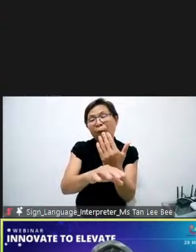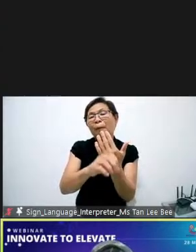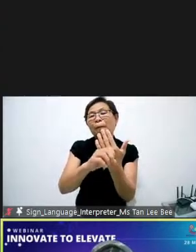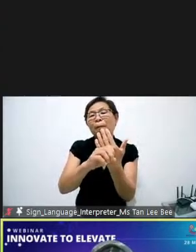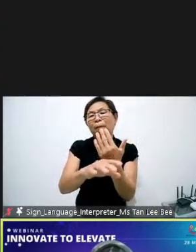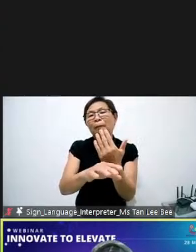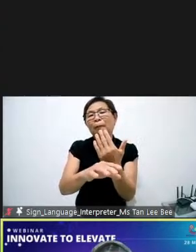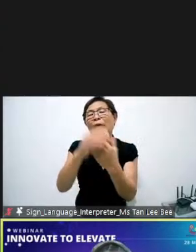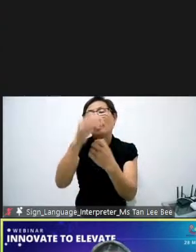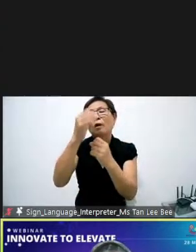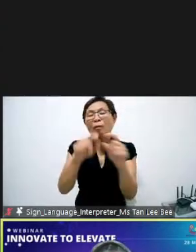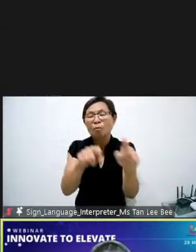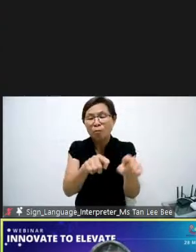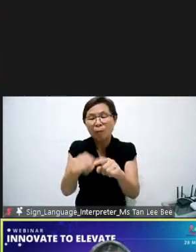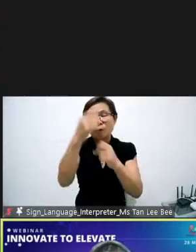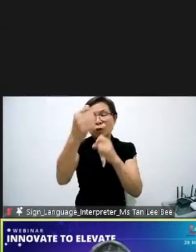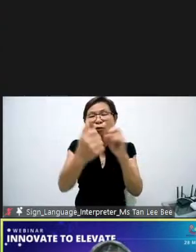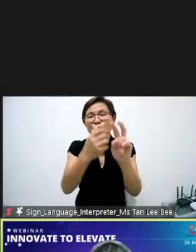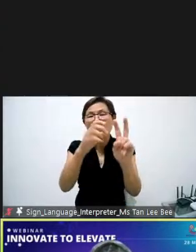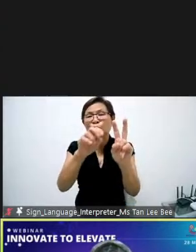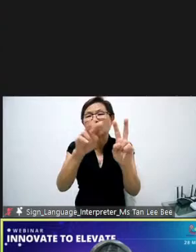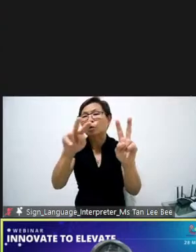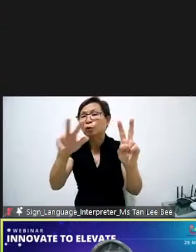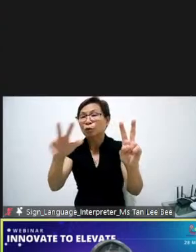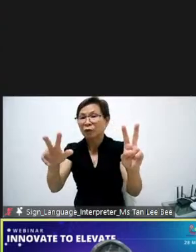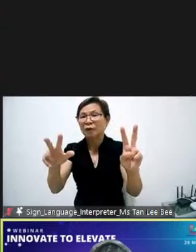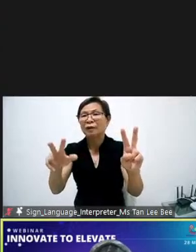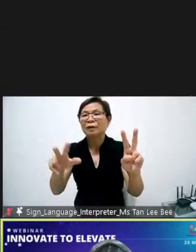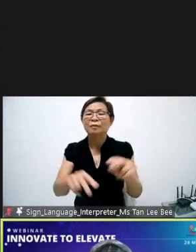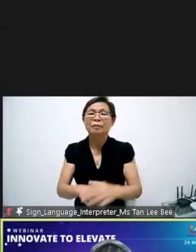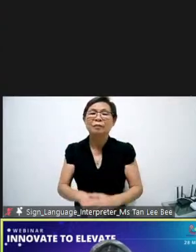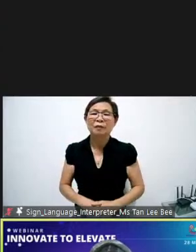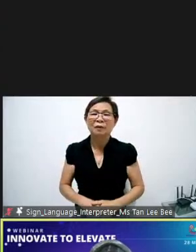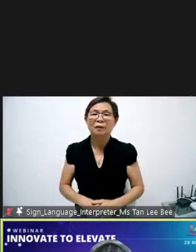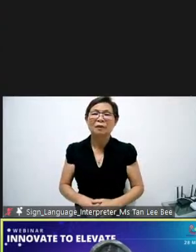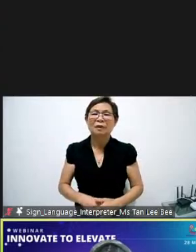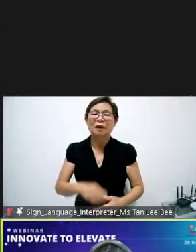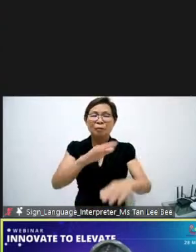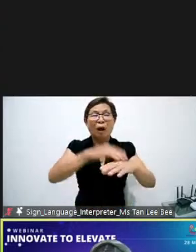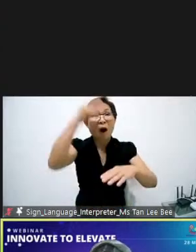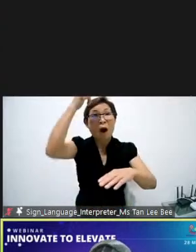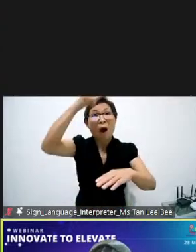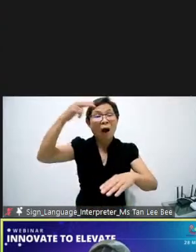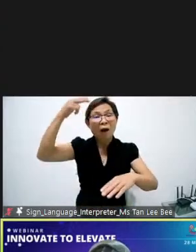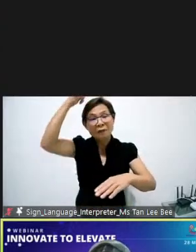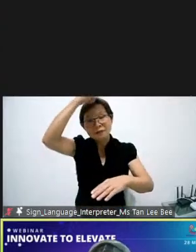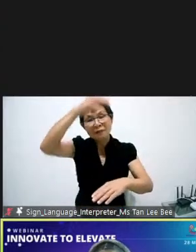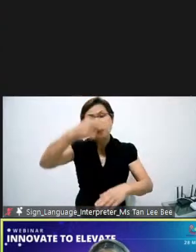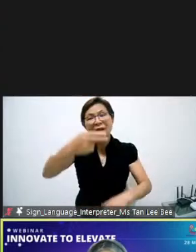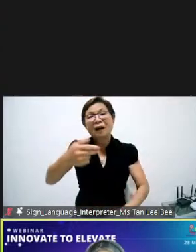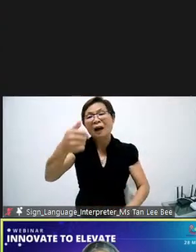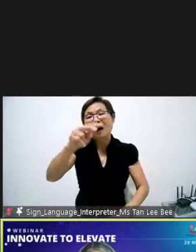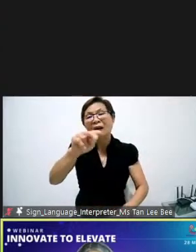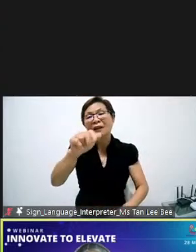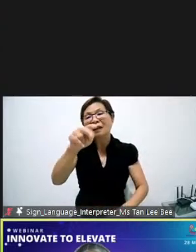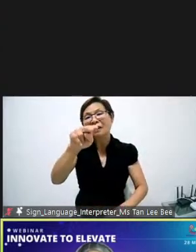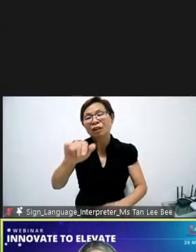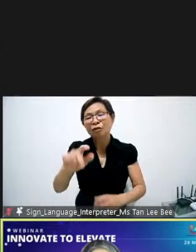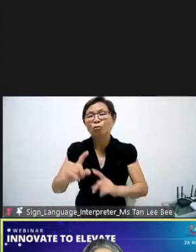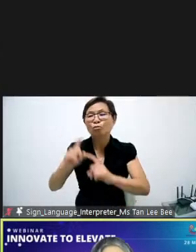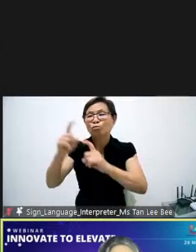Rasid, to give away the certificate of appreciation to our speakers. We shall begin